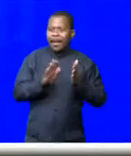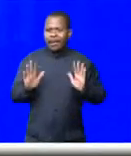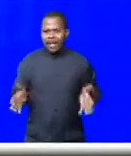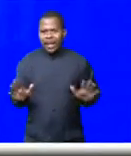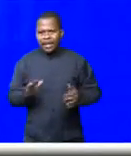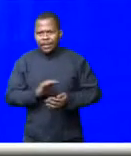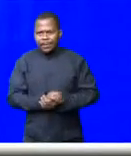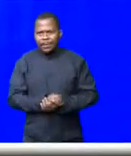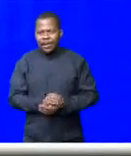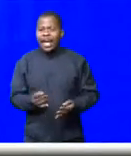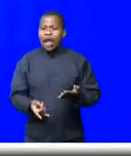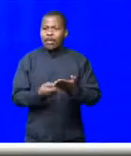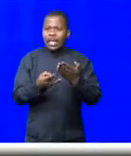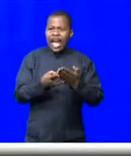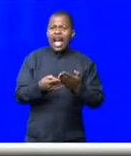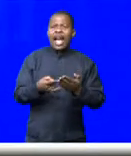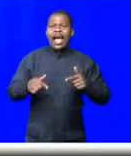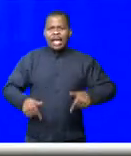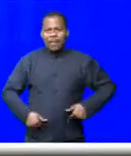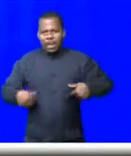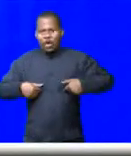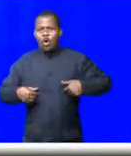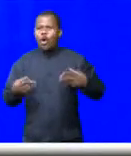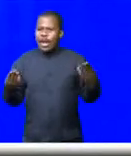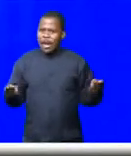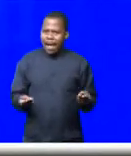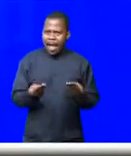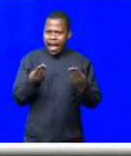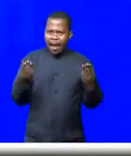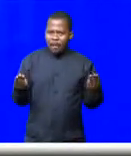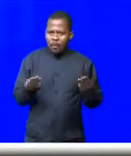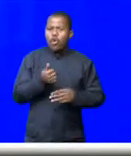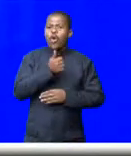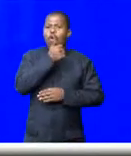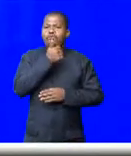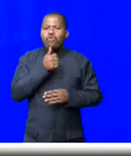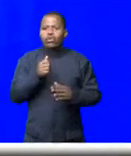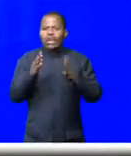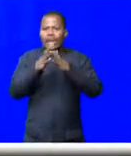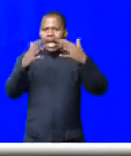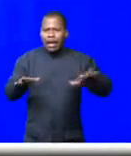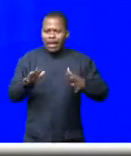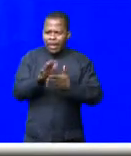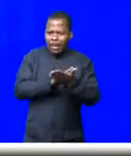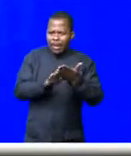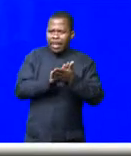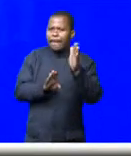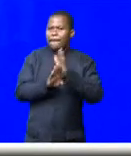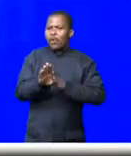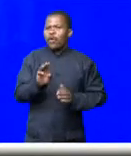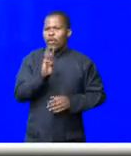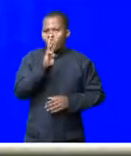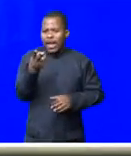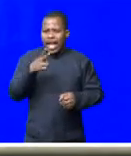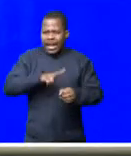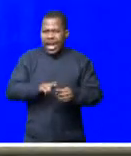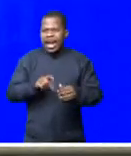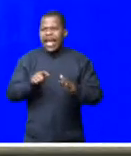improve ema livelihoods through e-waste management lapho khona le project ibuke ku-empowerisha